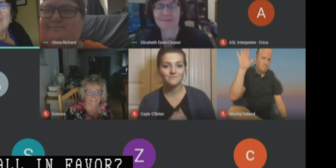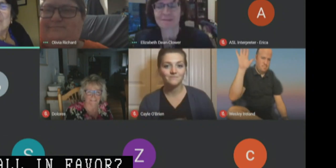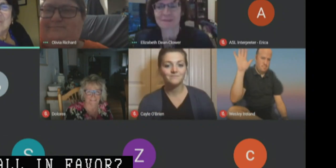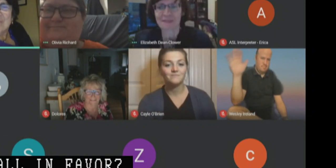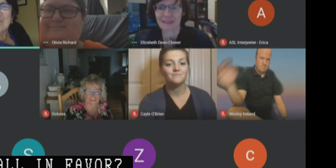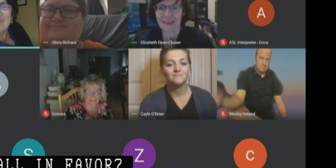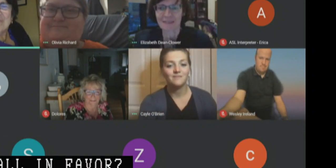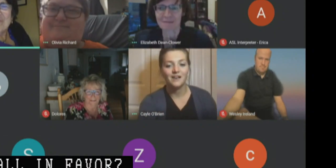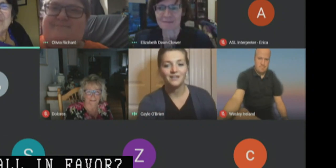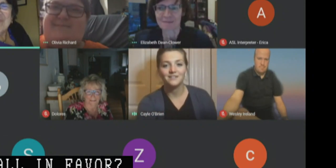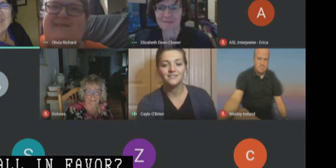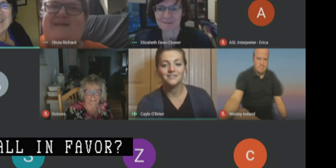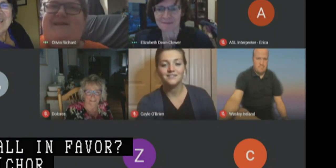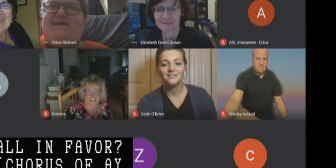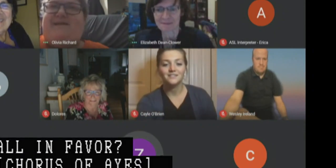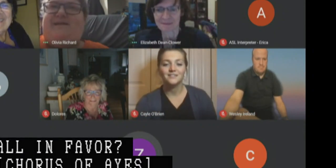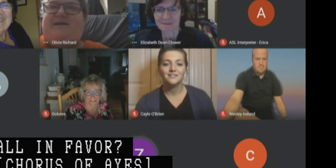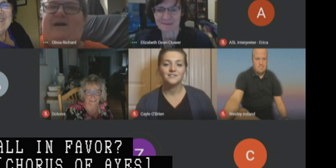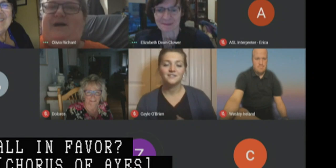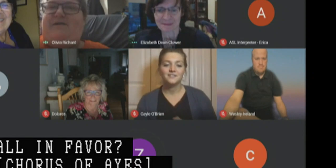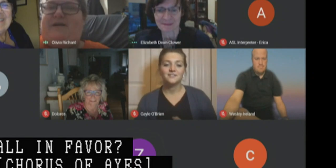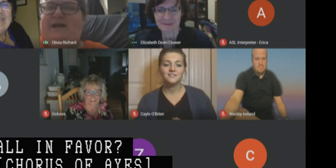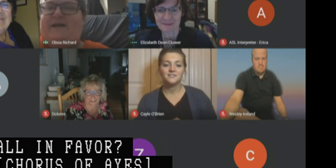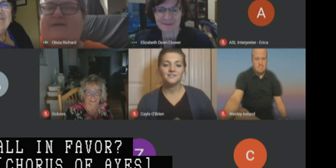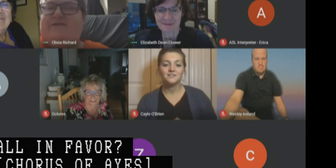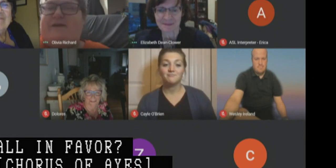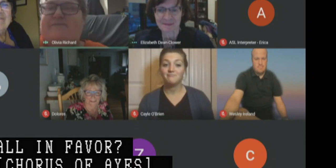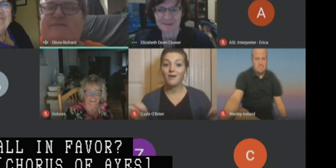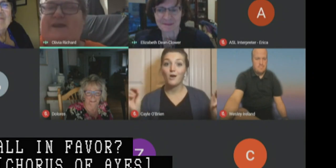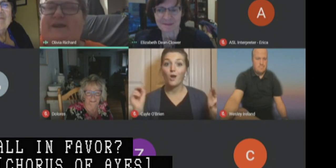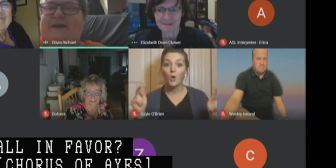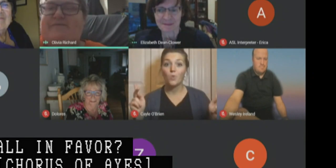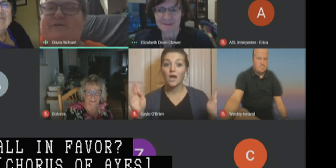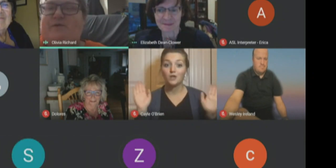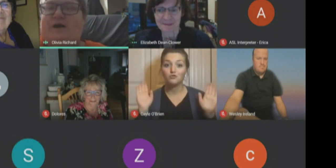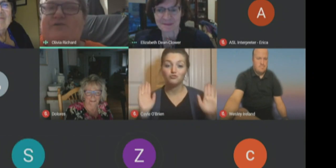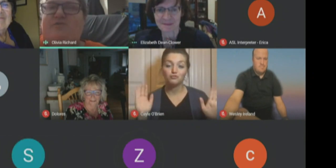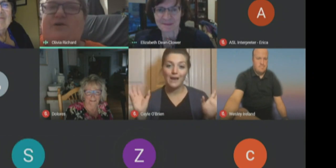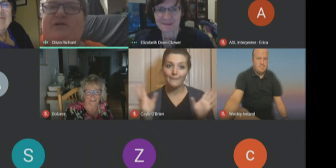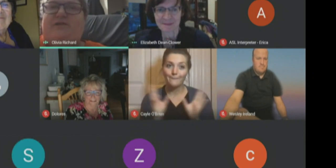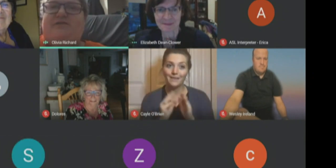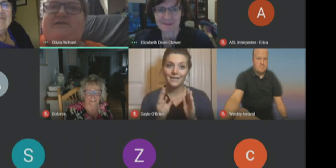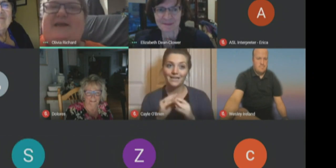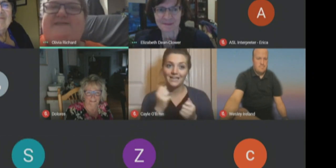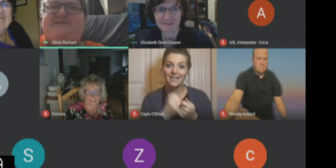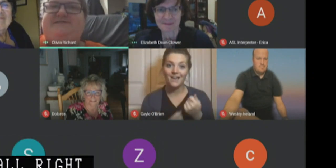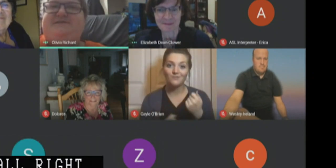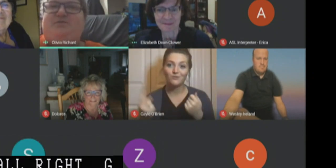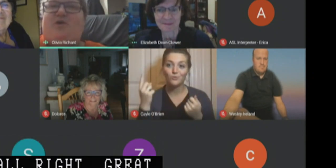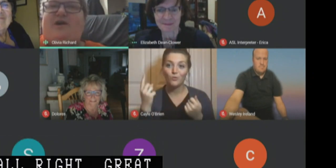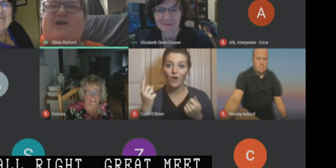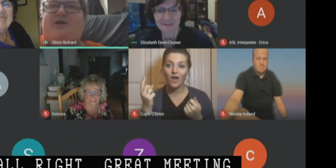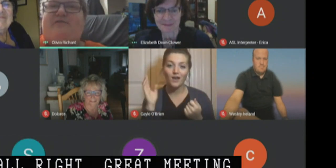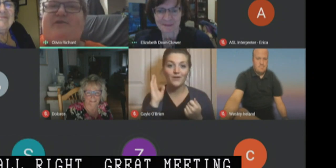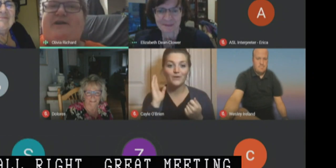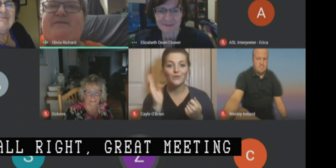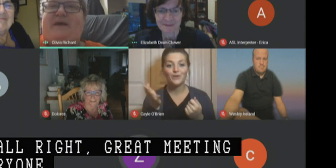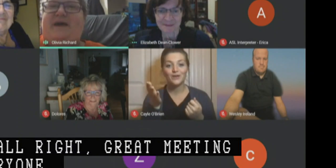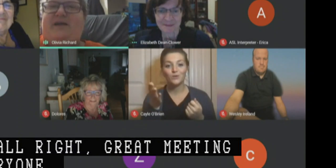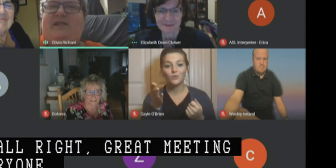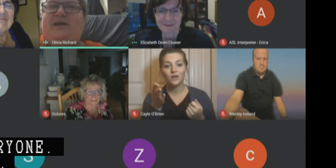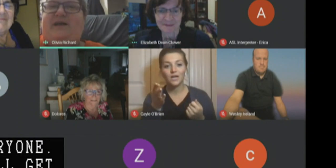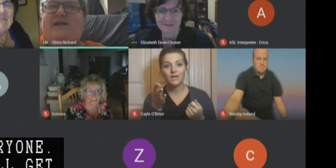Aye. Aye. All right, great meeting, everyone. We'll get to some work